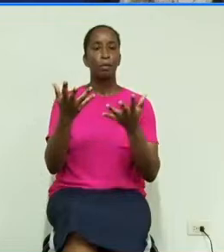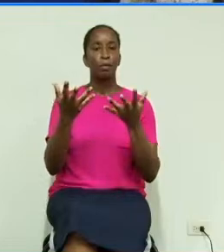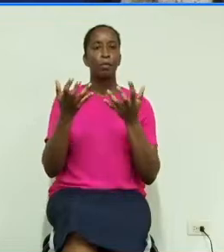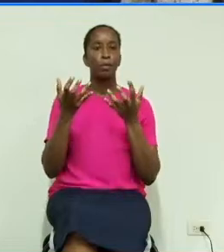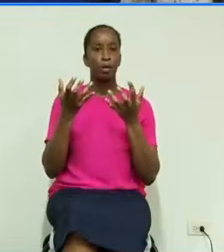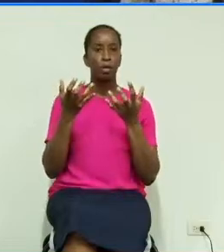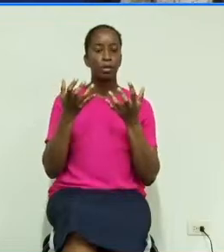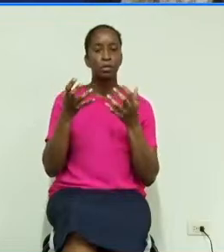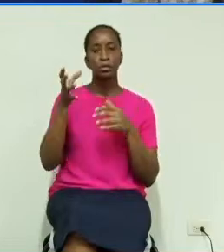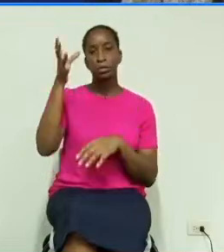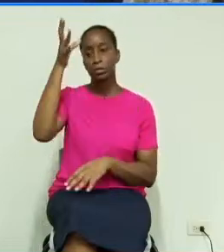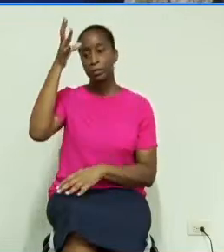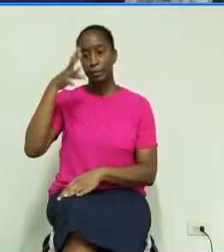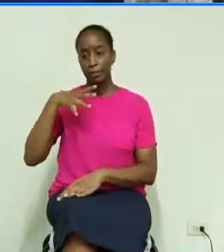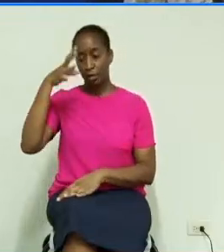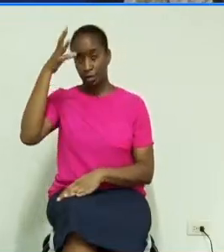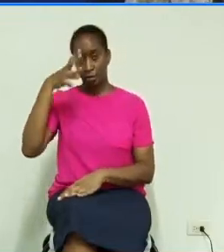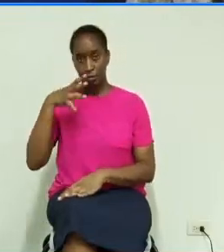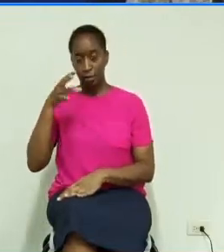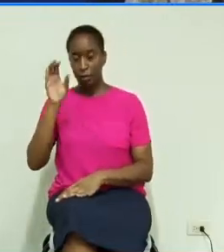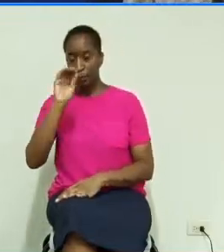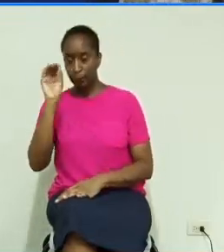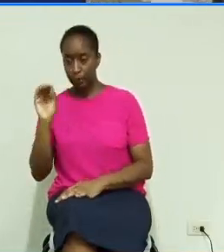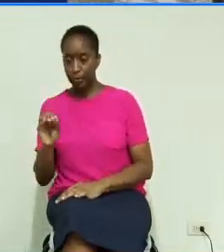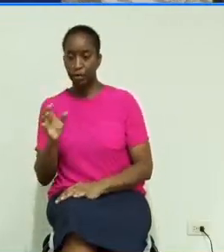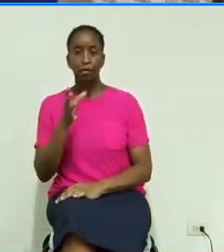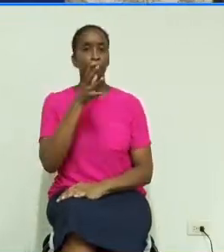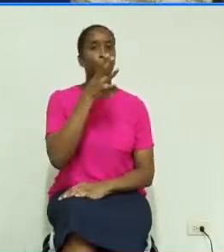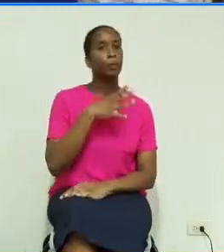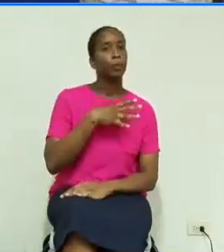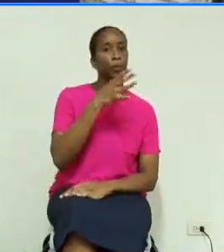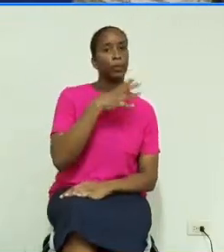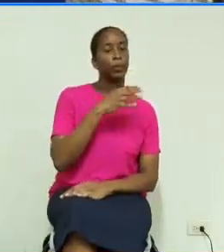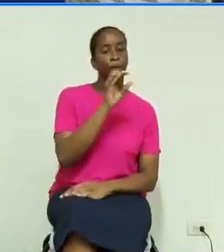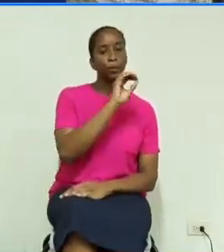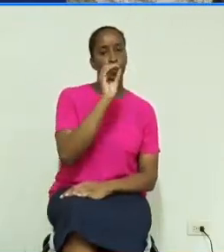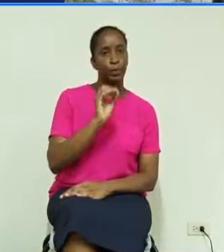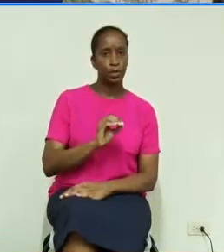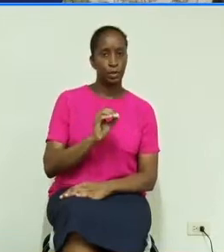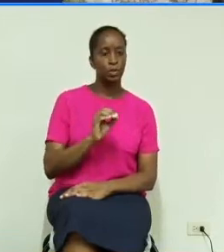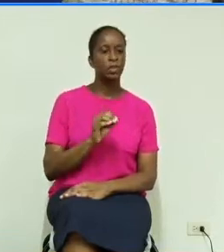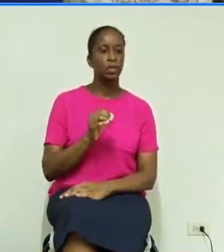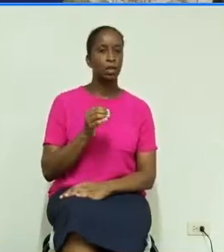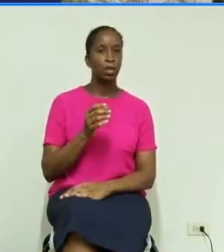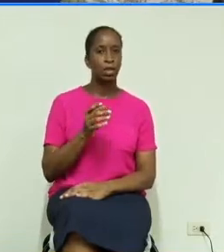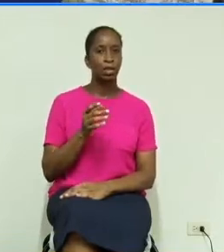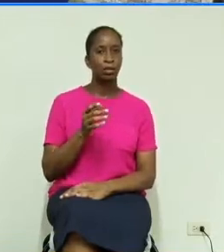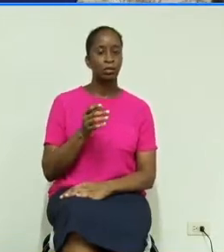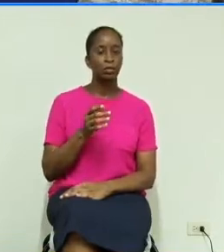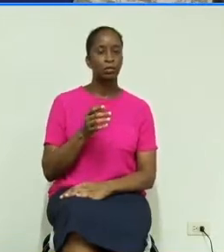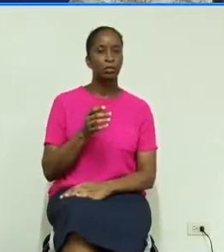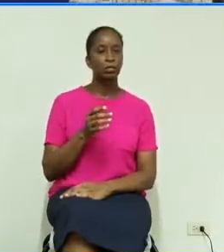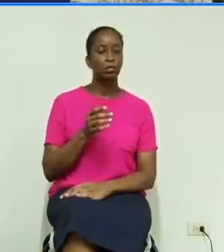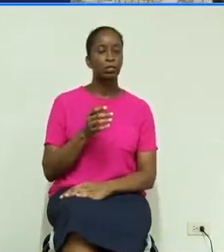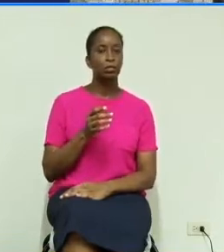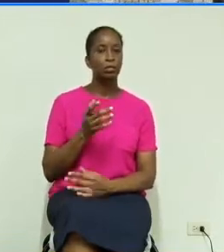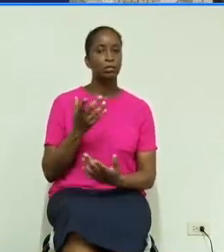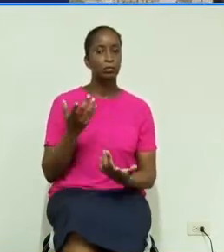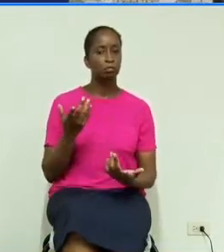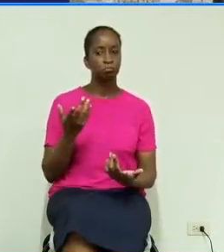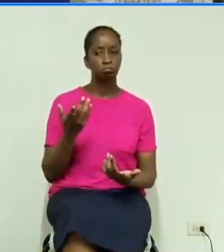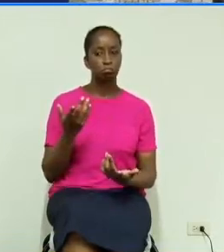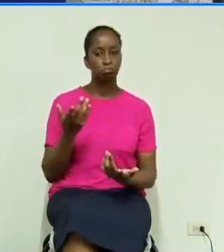upper. In the upper. In the upper? In the upper chamber, how she thinks this would work. And I want her